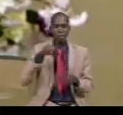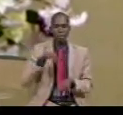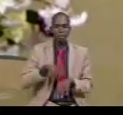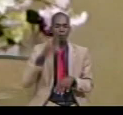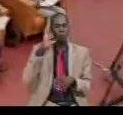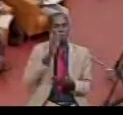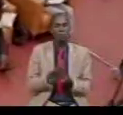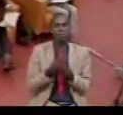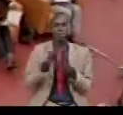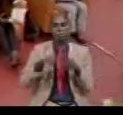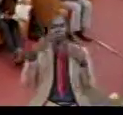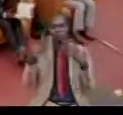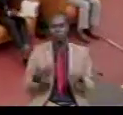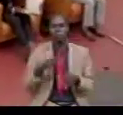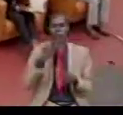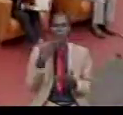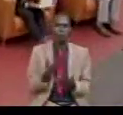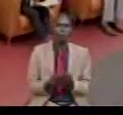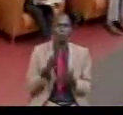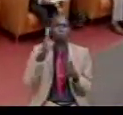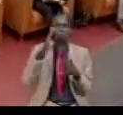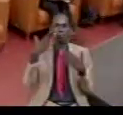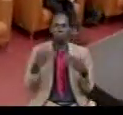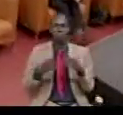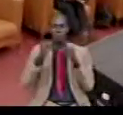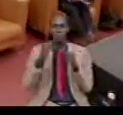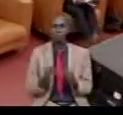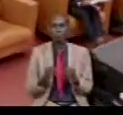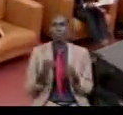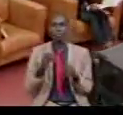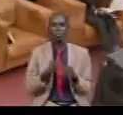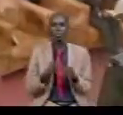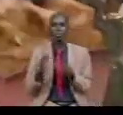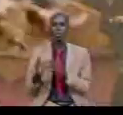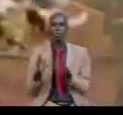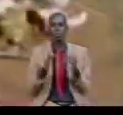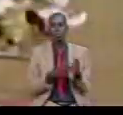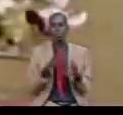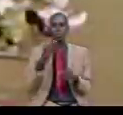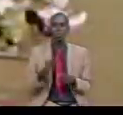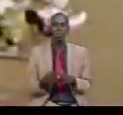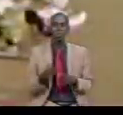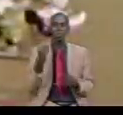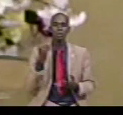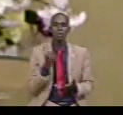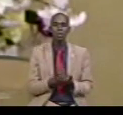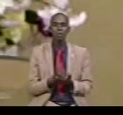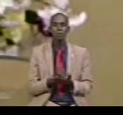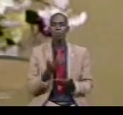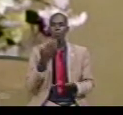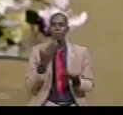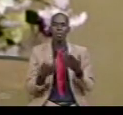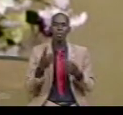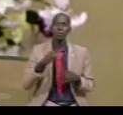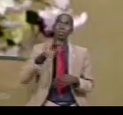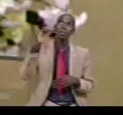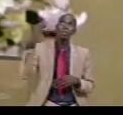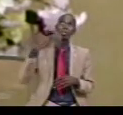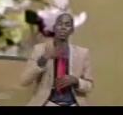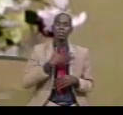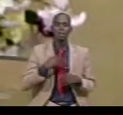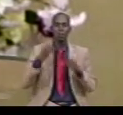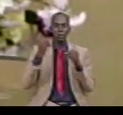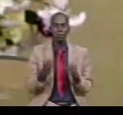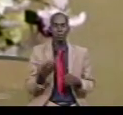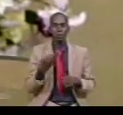well, and he will finish strong in Jesus' name. May the grace and the power of our Lord